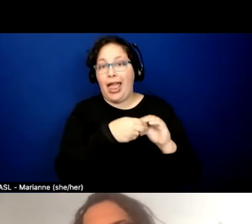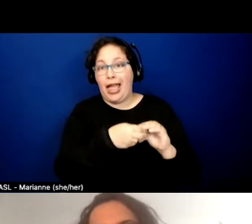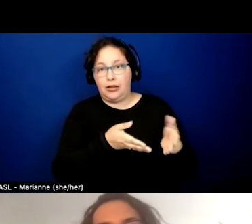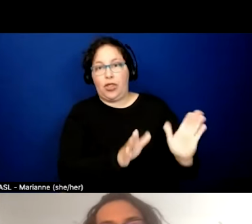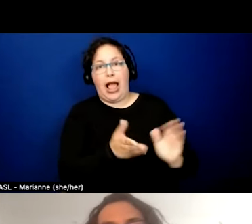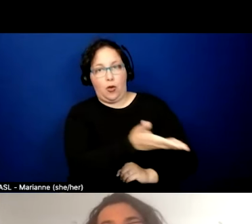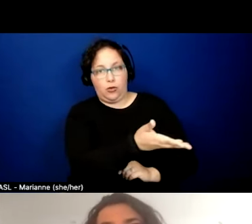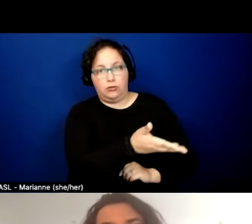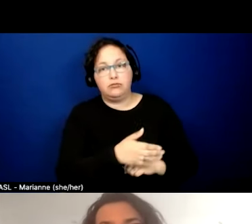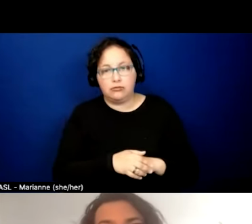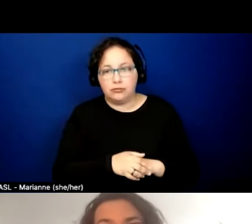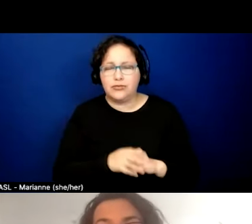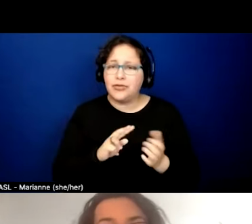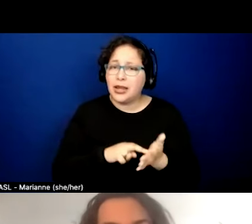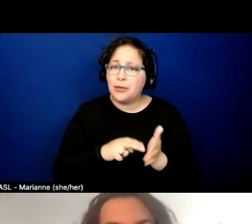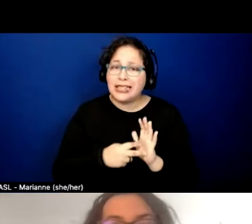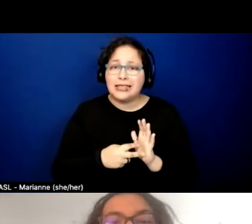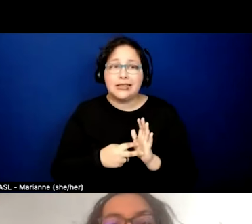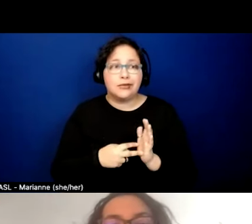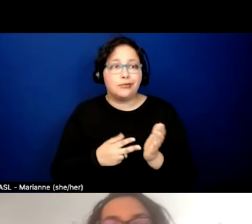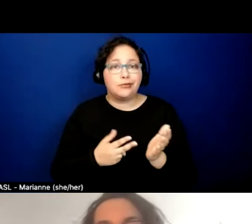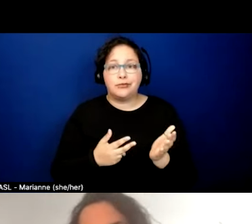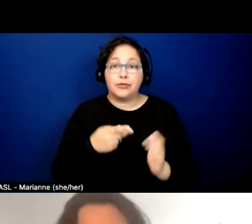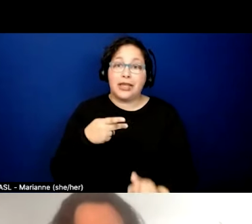library. That meant no more